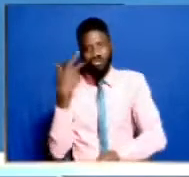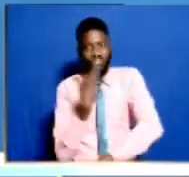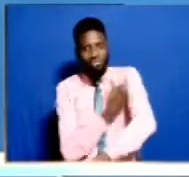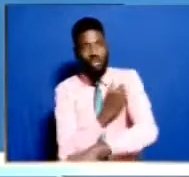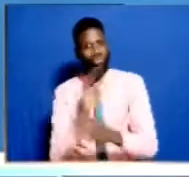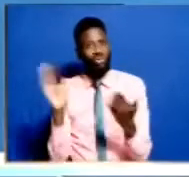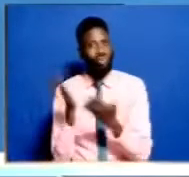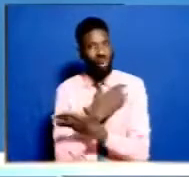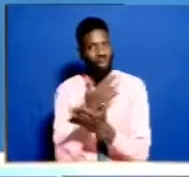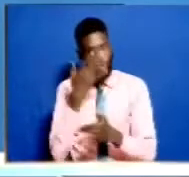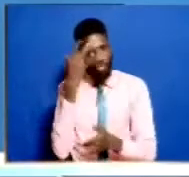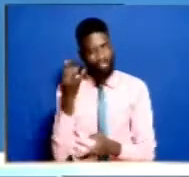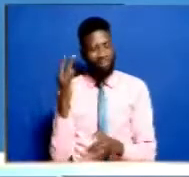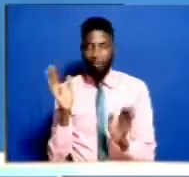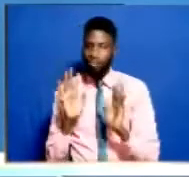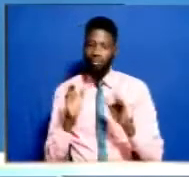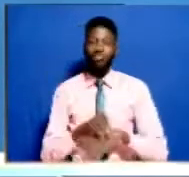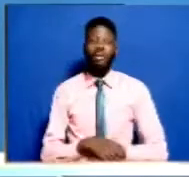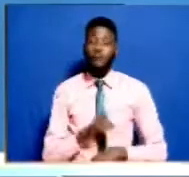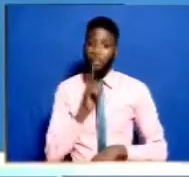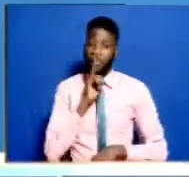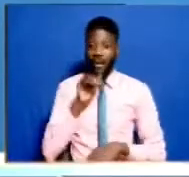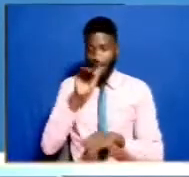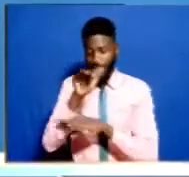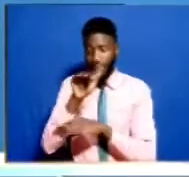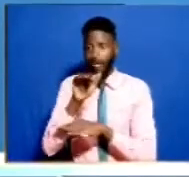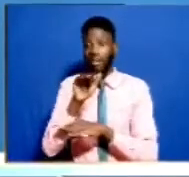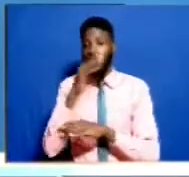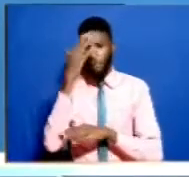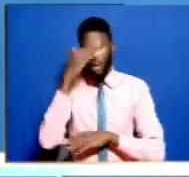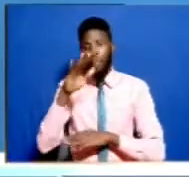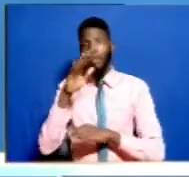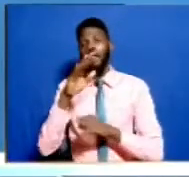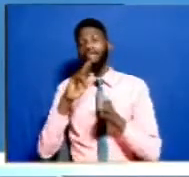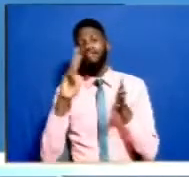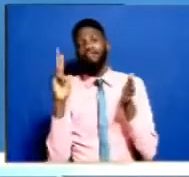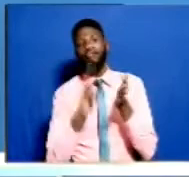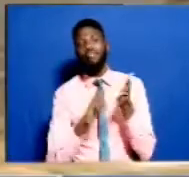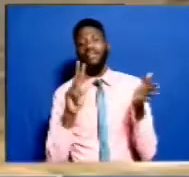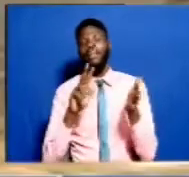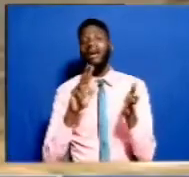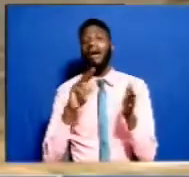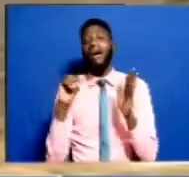calling on Parliament to pass the Anti-Narcotic Bill into law to tame the vice.